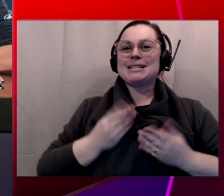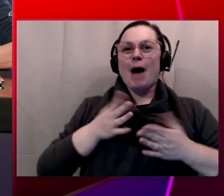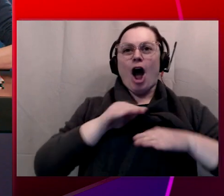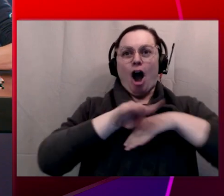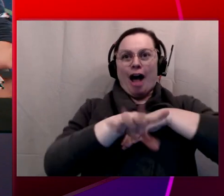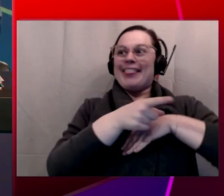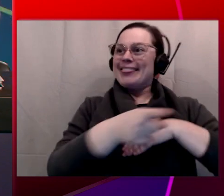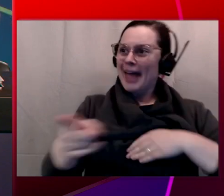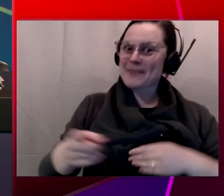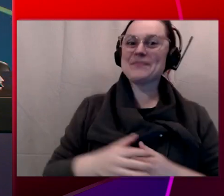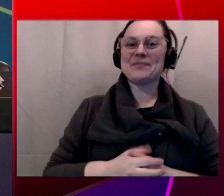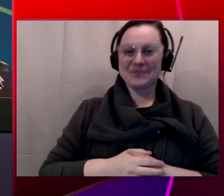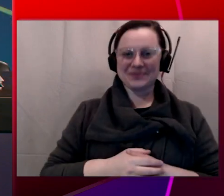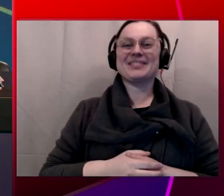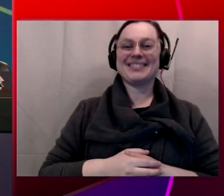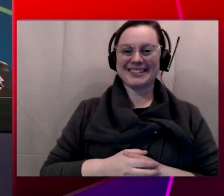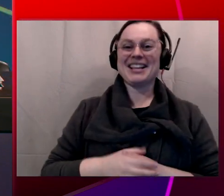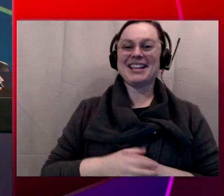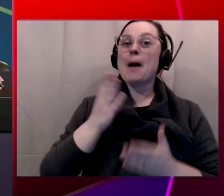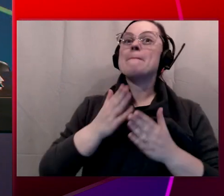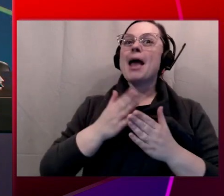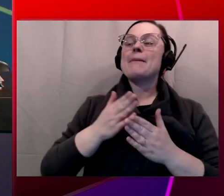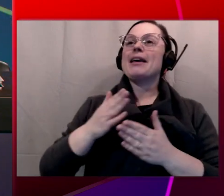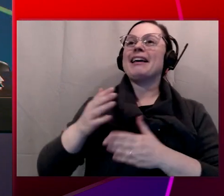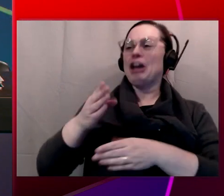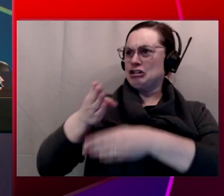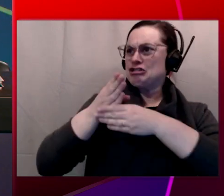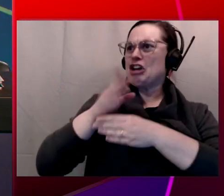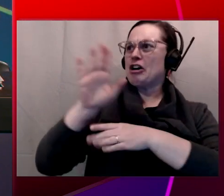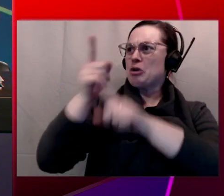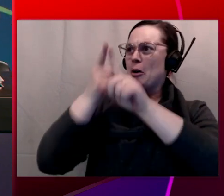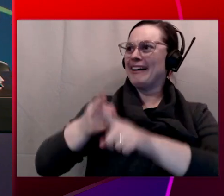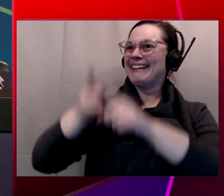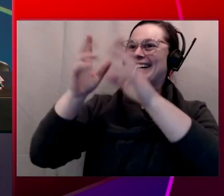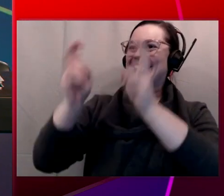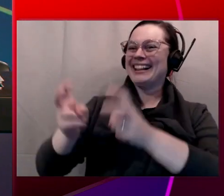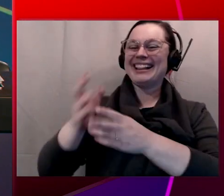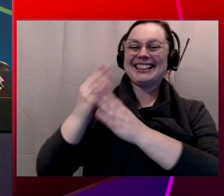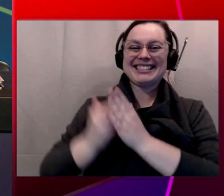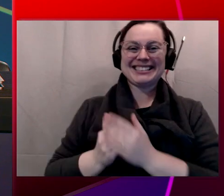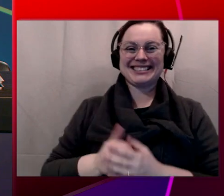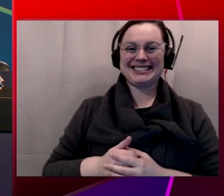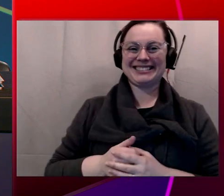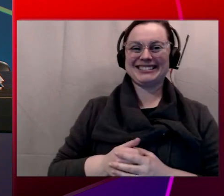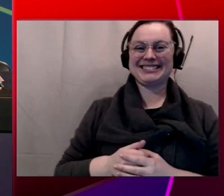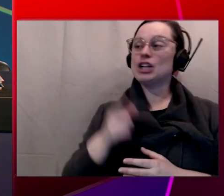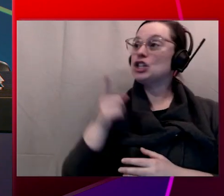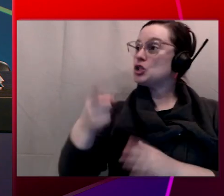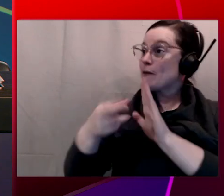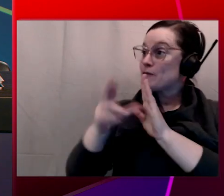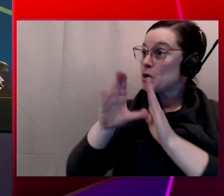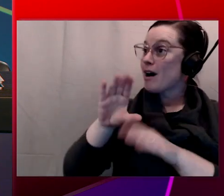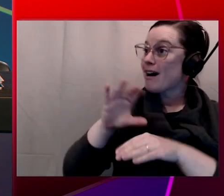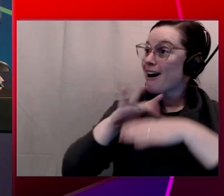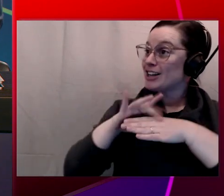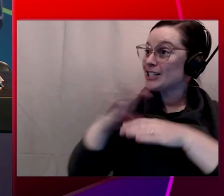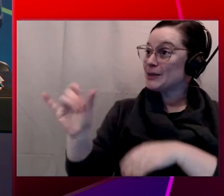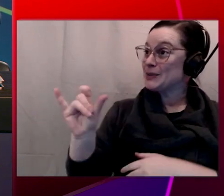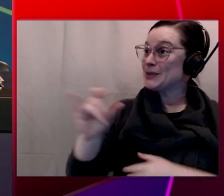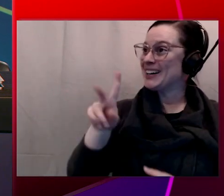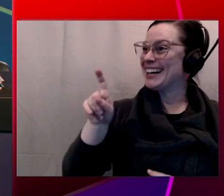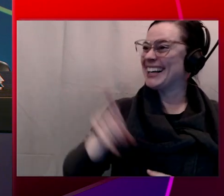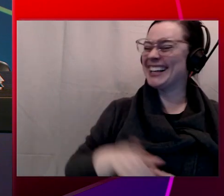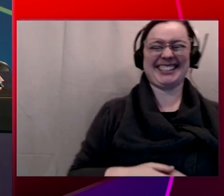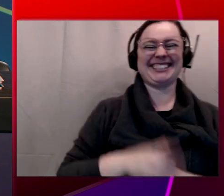lists, like the items on your list, you know. Indeed. Are you a content reviewer too? All